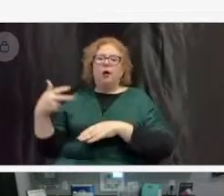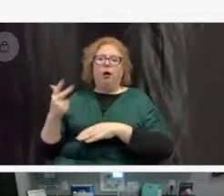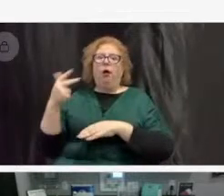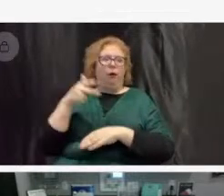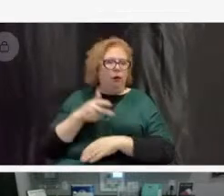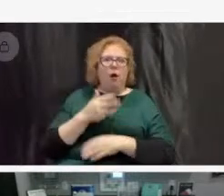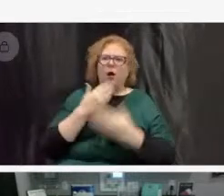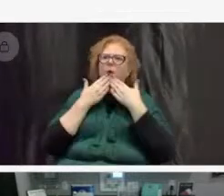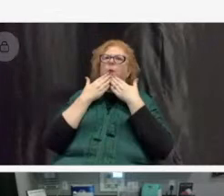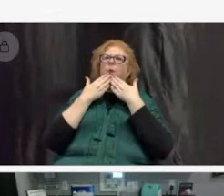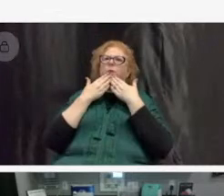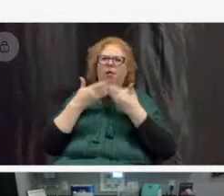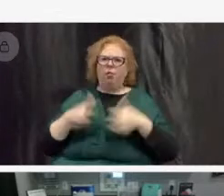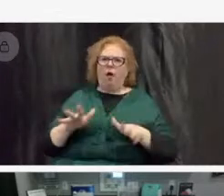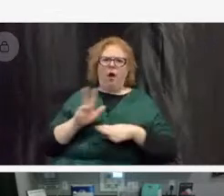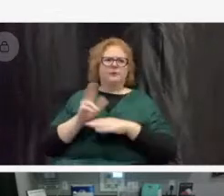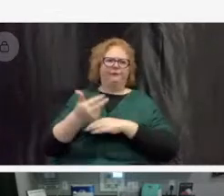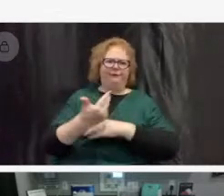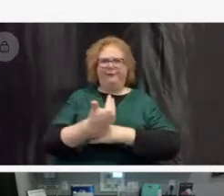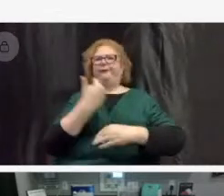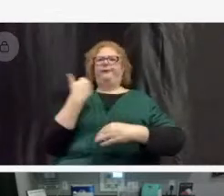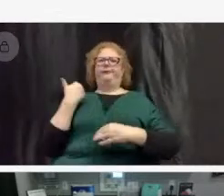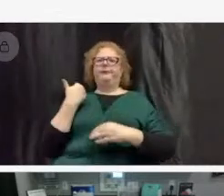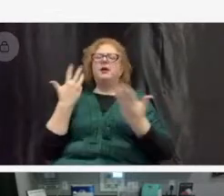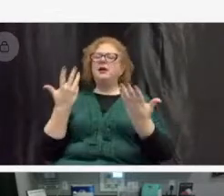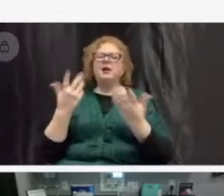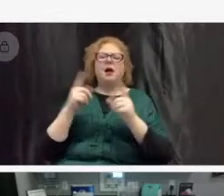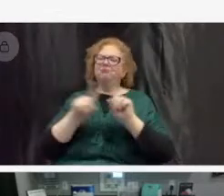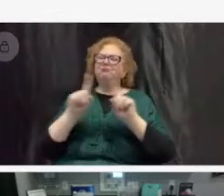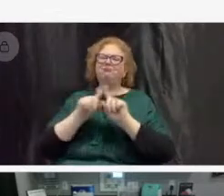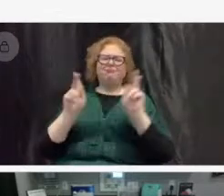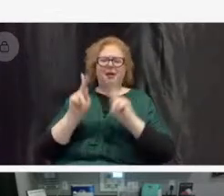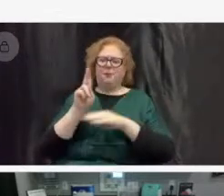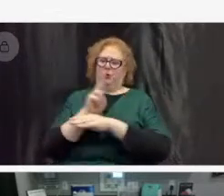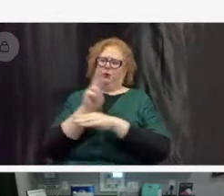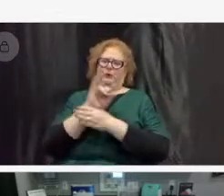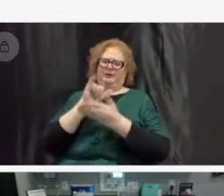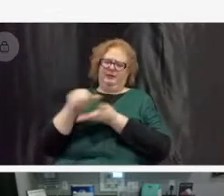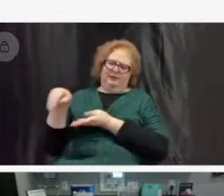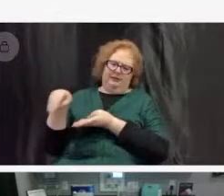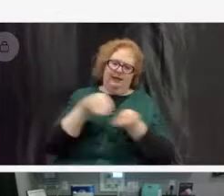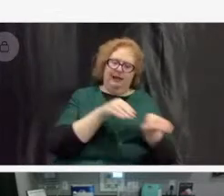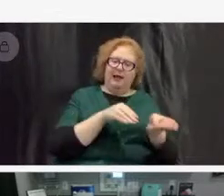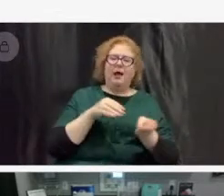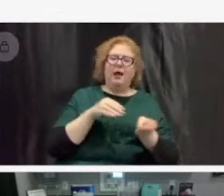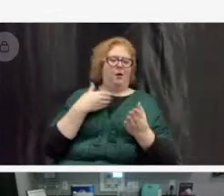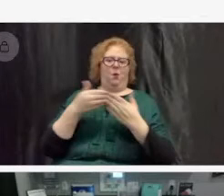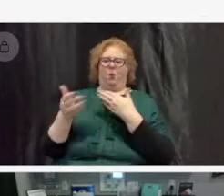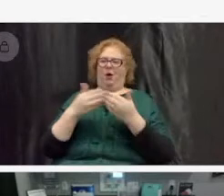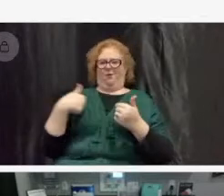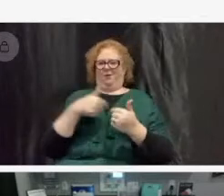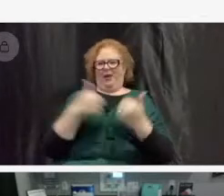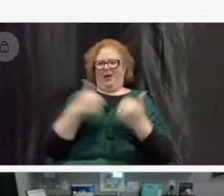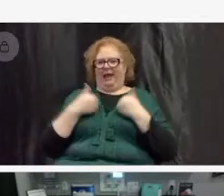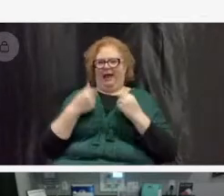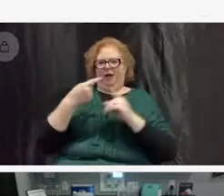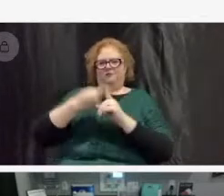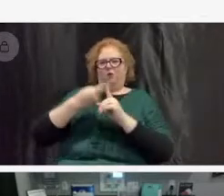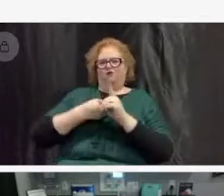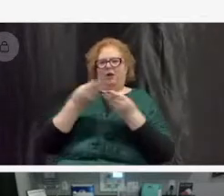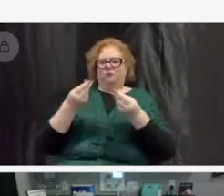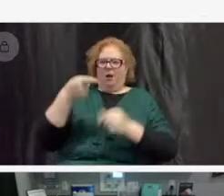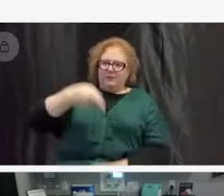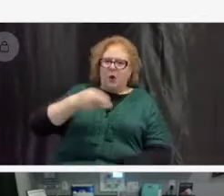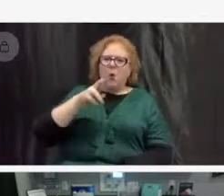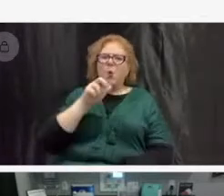this neighborhood. People have guests. People are going to access the alleyway whether our furnished rental is there or not. The difference is we're going